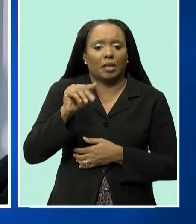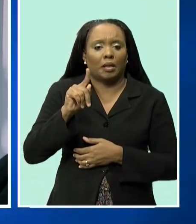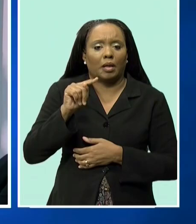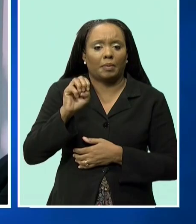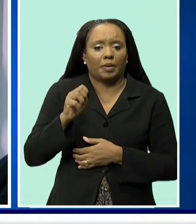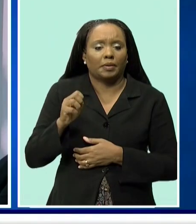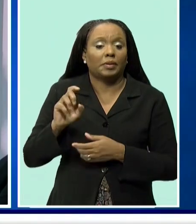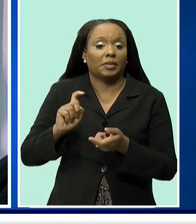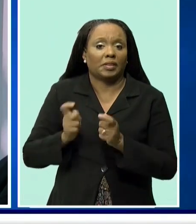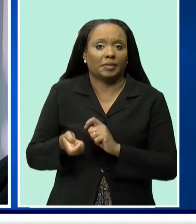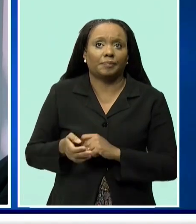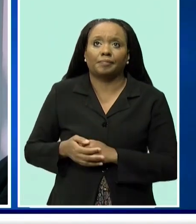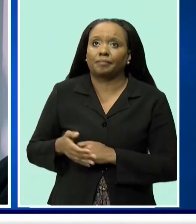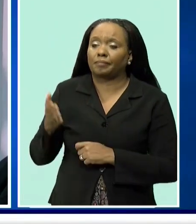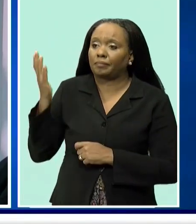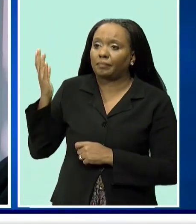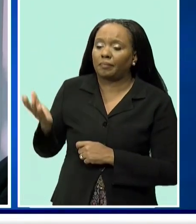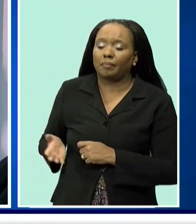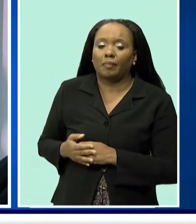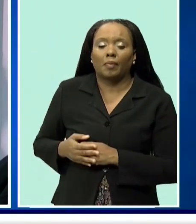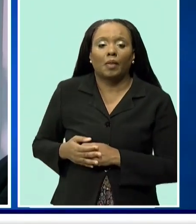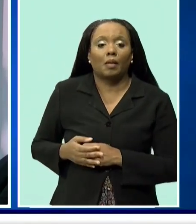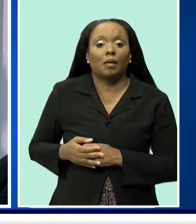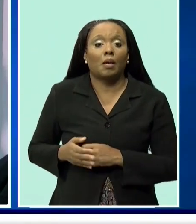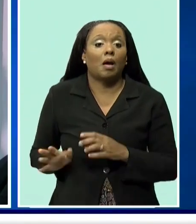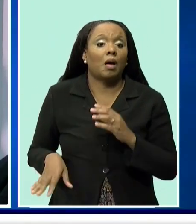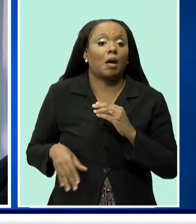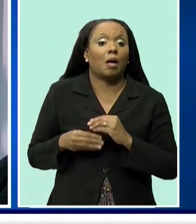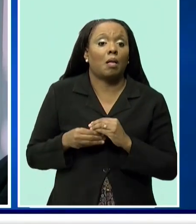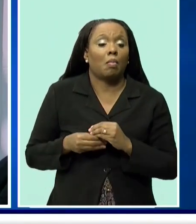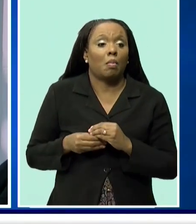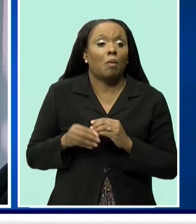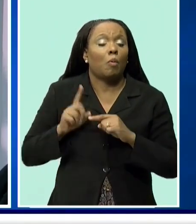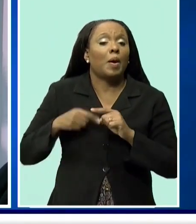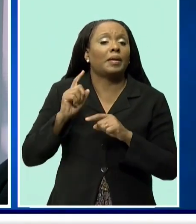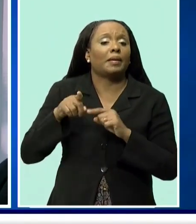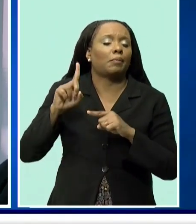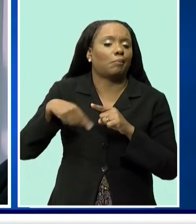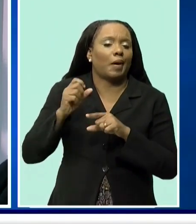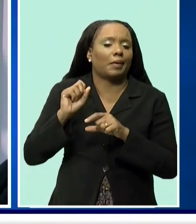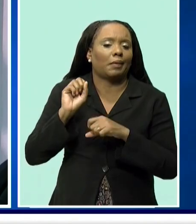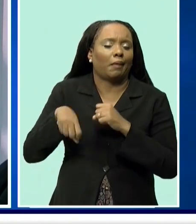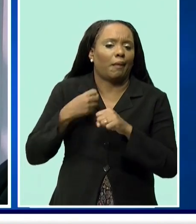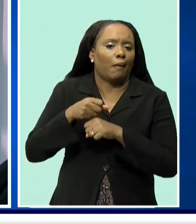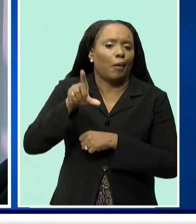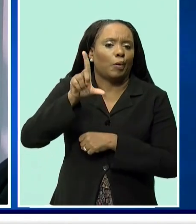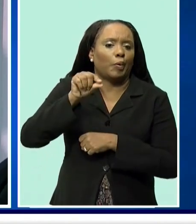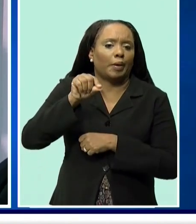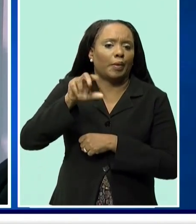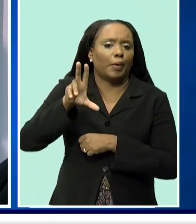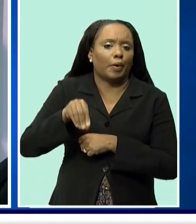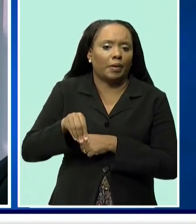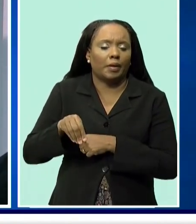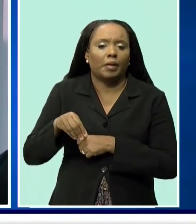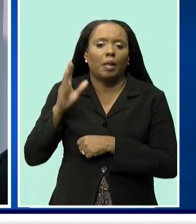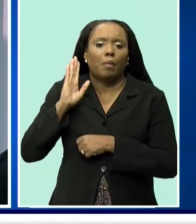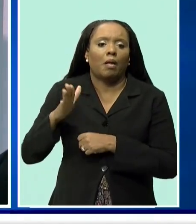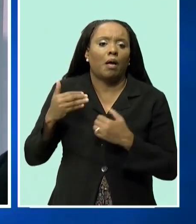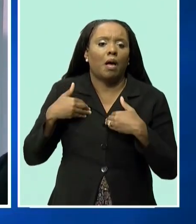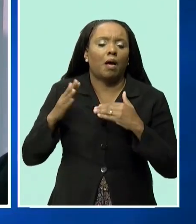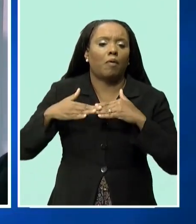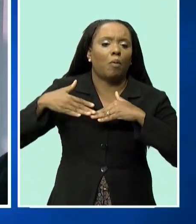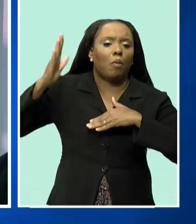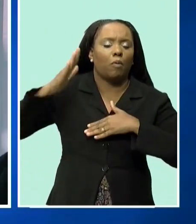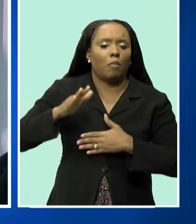an additional 1.5 billion people in 2030, 90% of whom will be living in developing